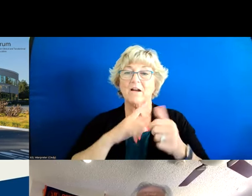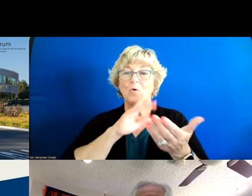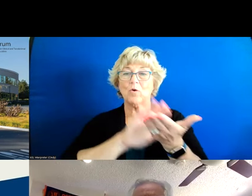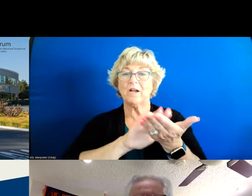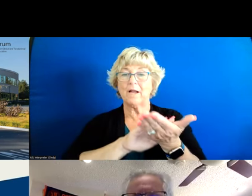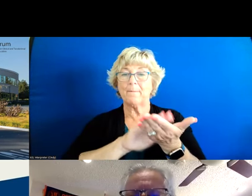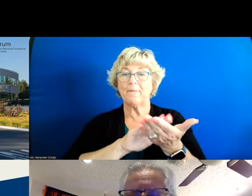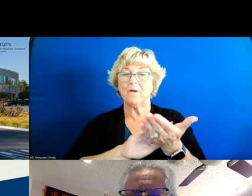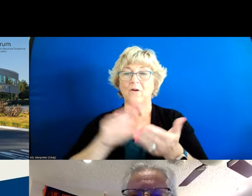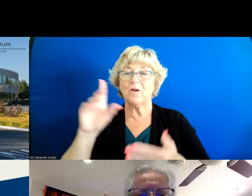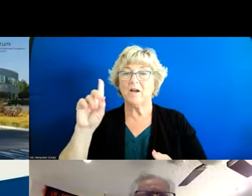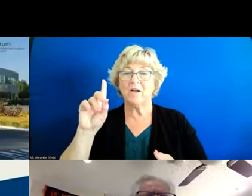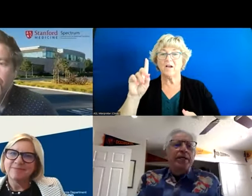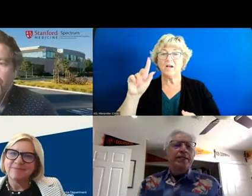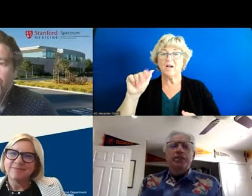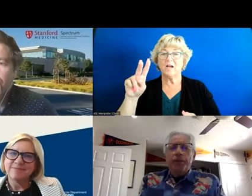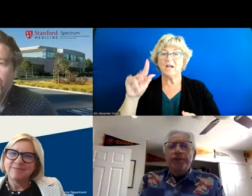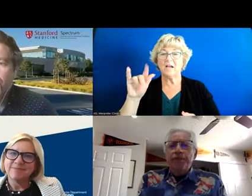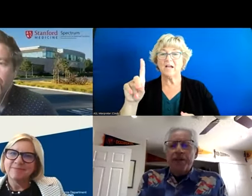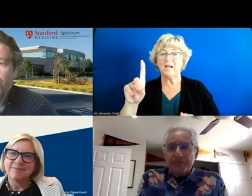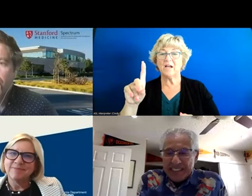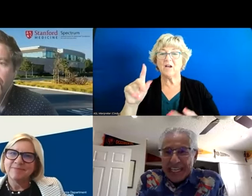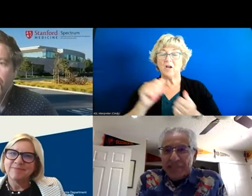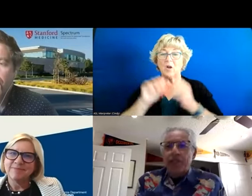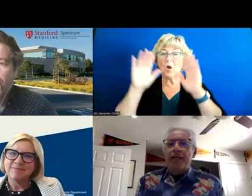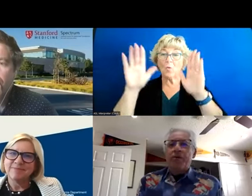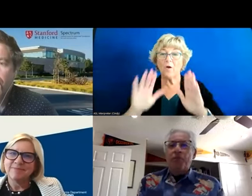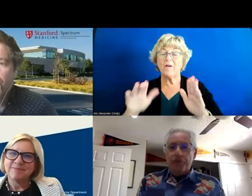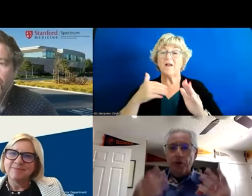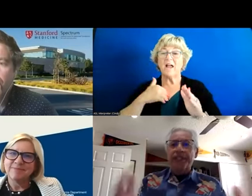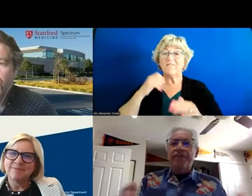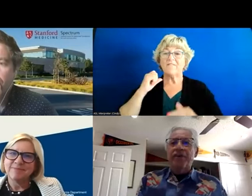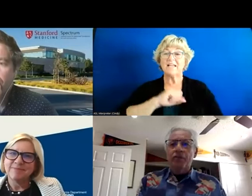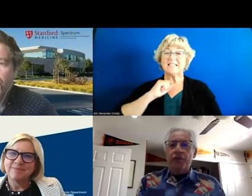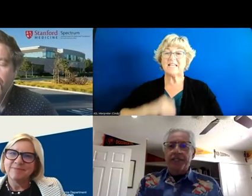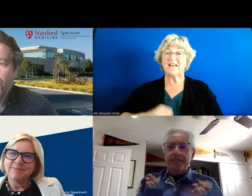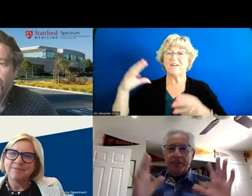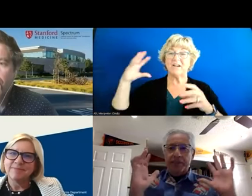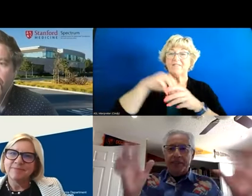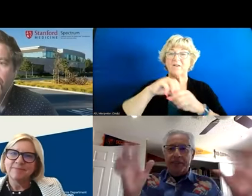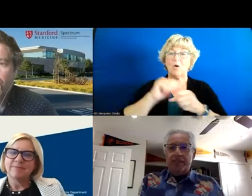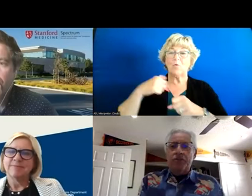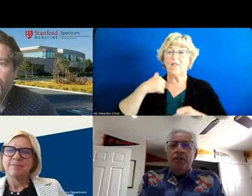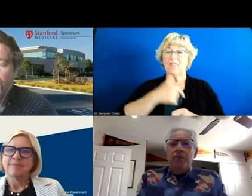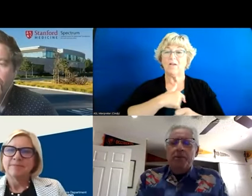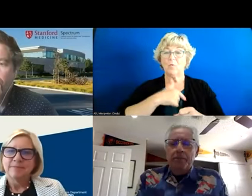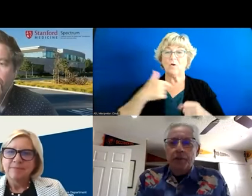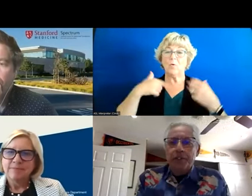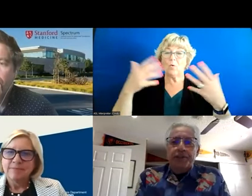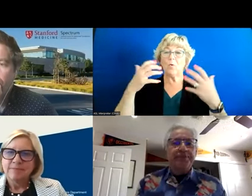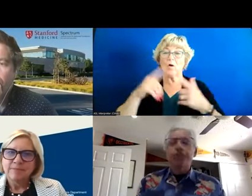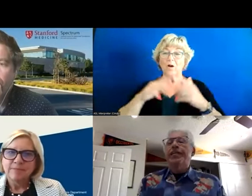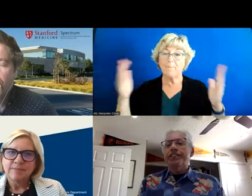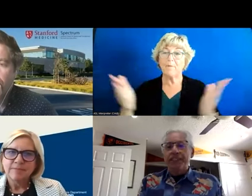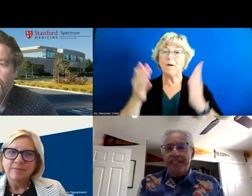uh david and your colleague and it's wonderful to have stanford now more fully involved with us as we seek to promote